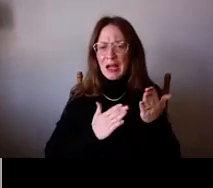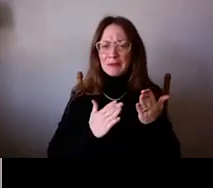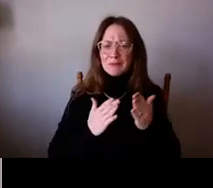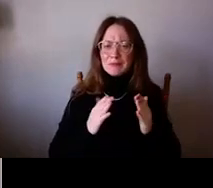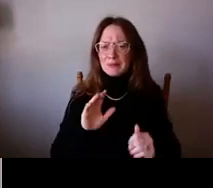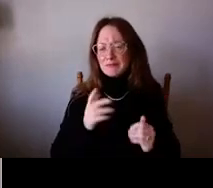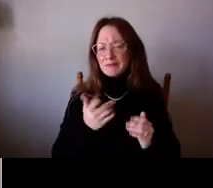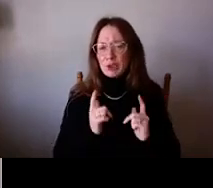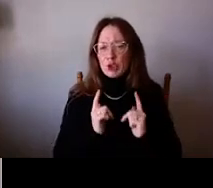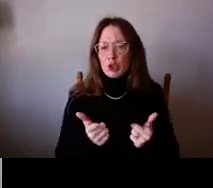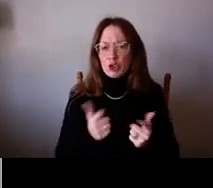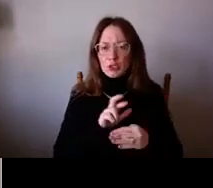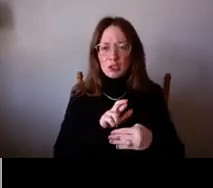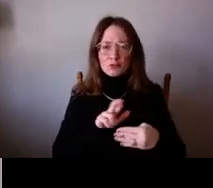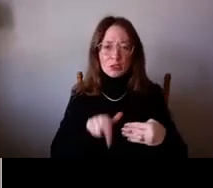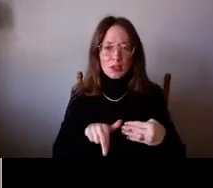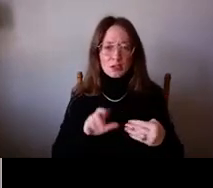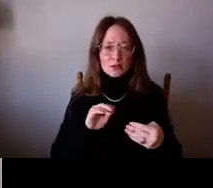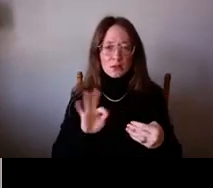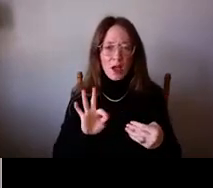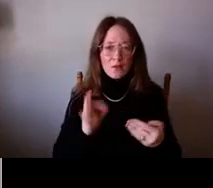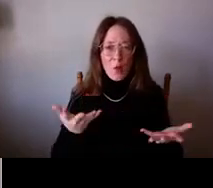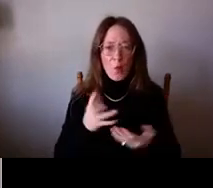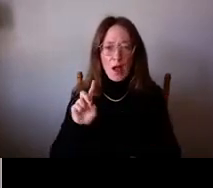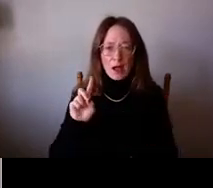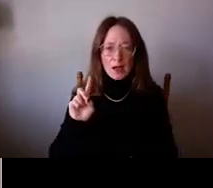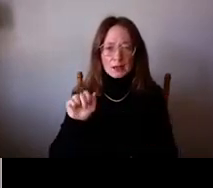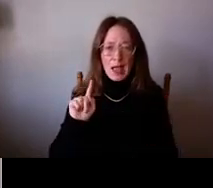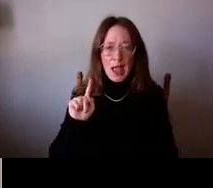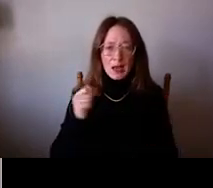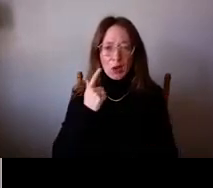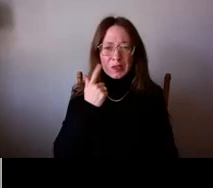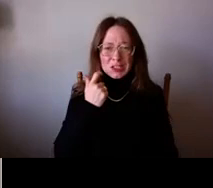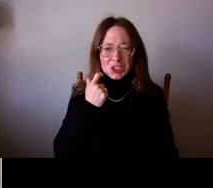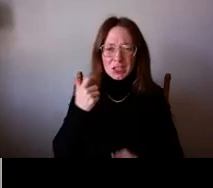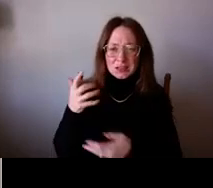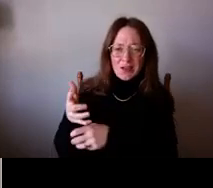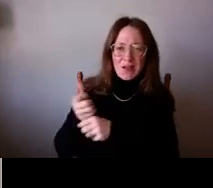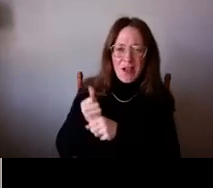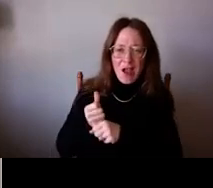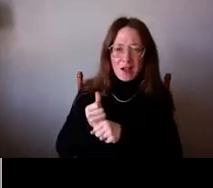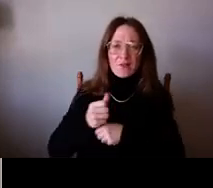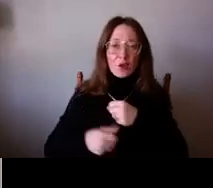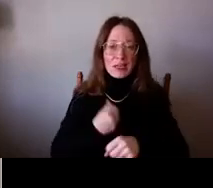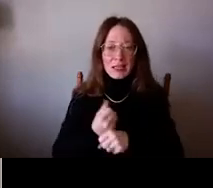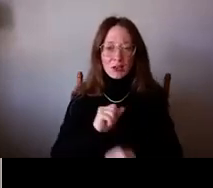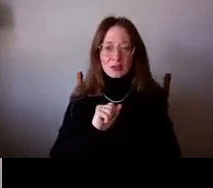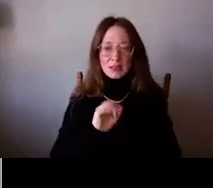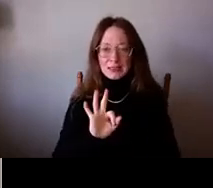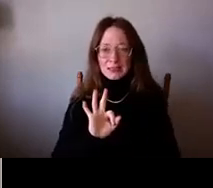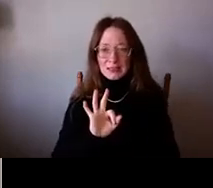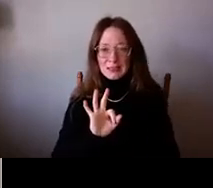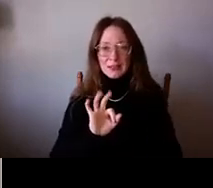VR program data that we just received for program year 2019. As you know, we have 3 years of